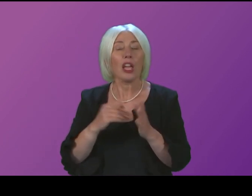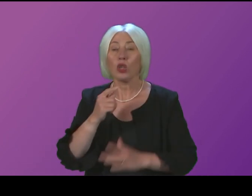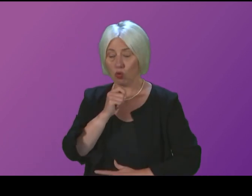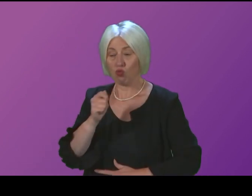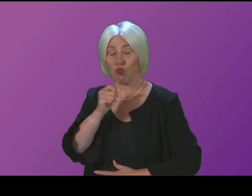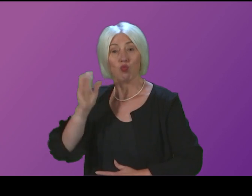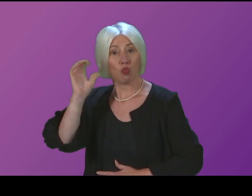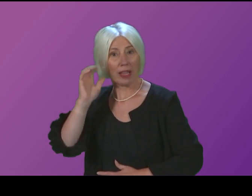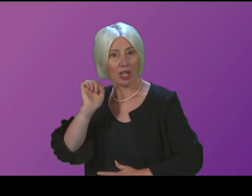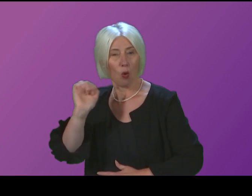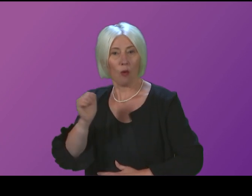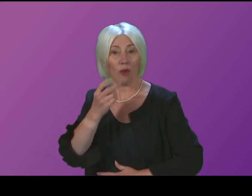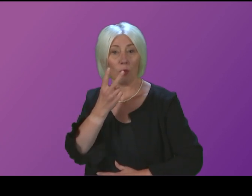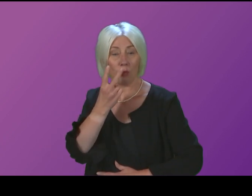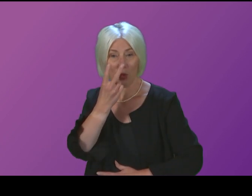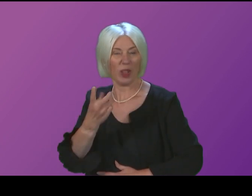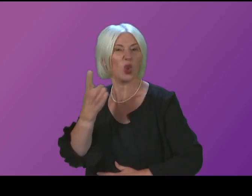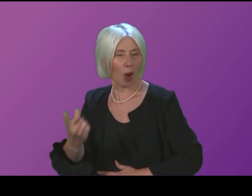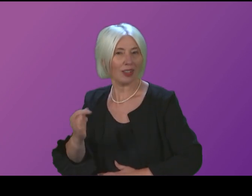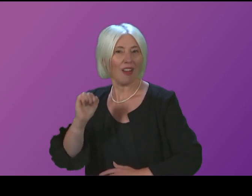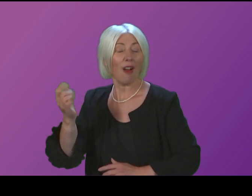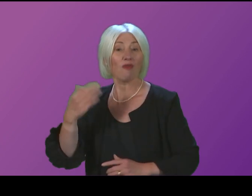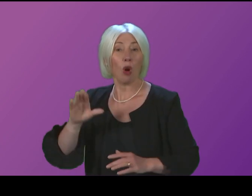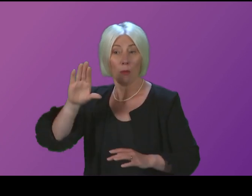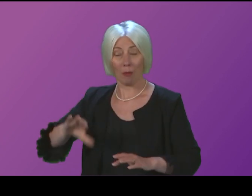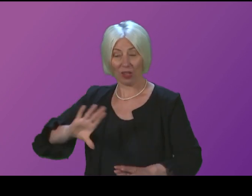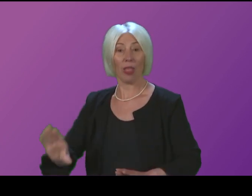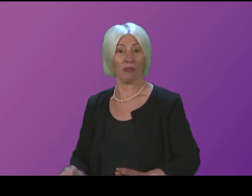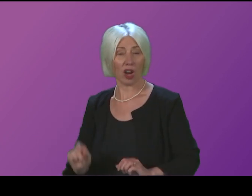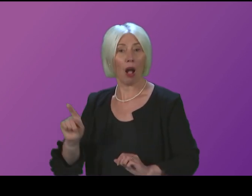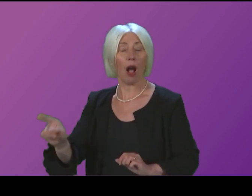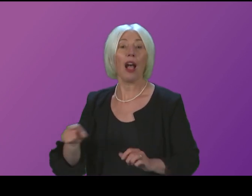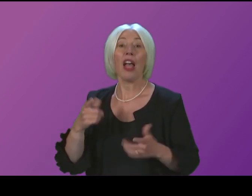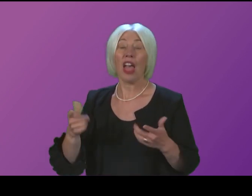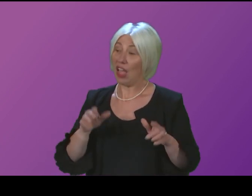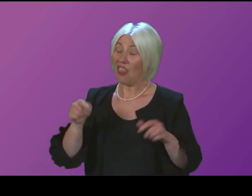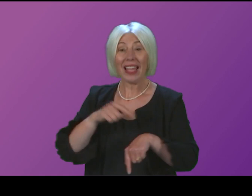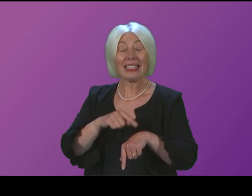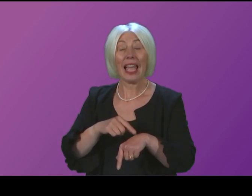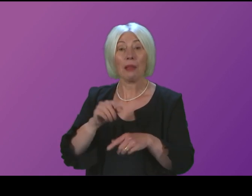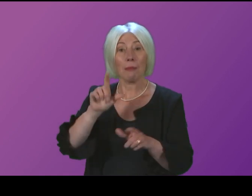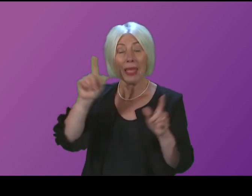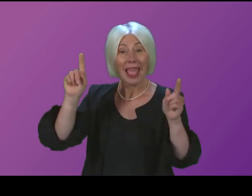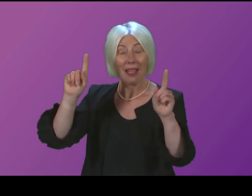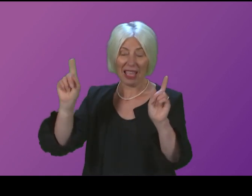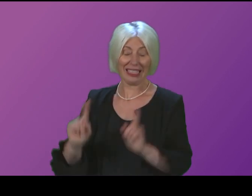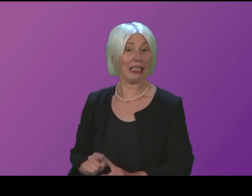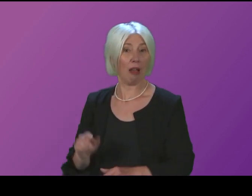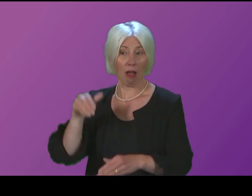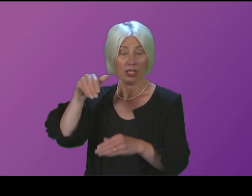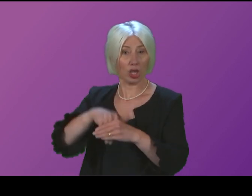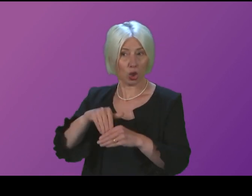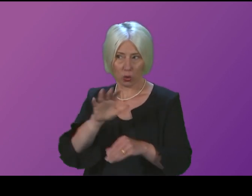on her 21st birthday, she was addressing an empire that still included India. When she became